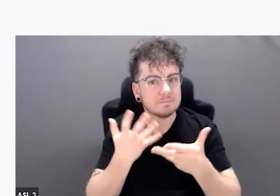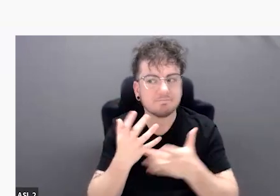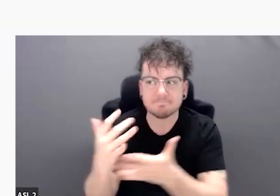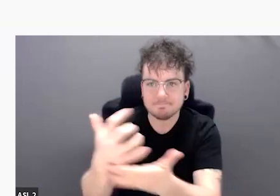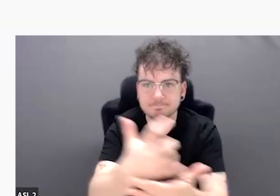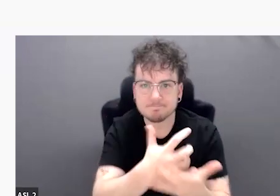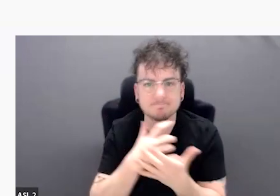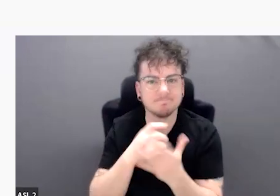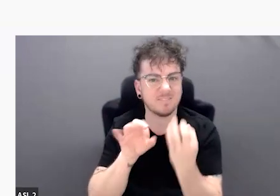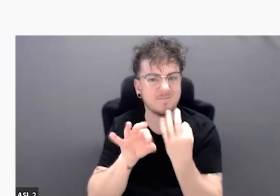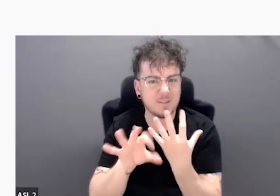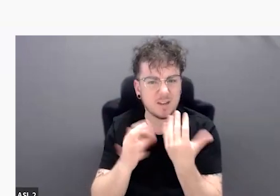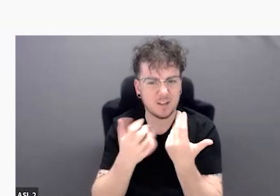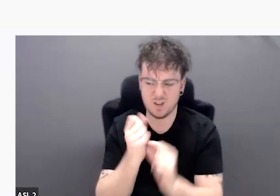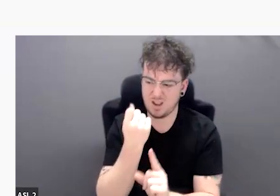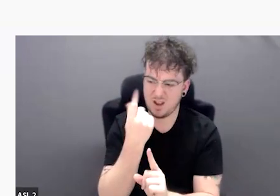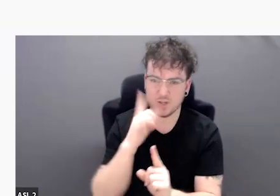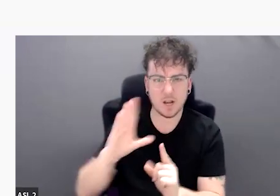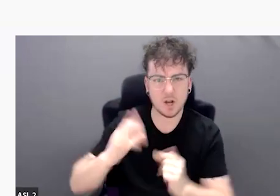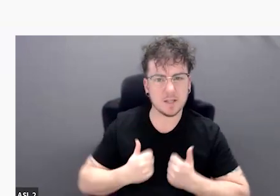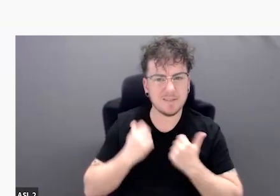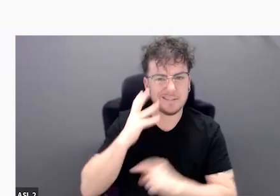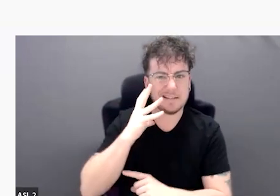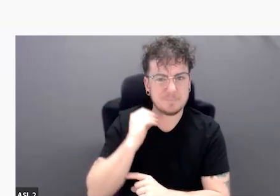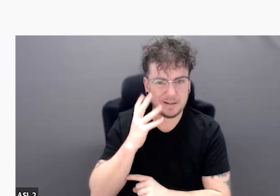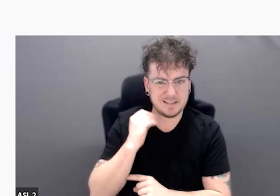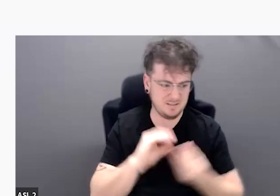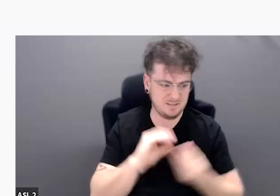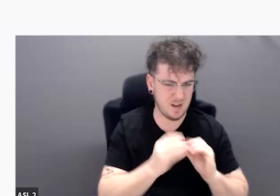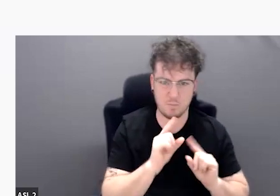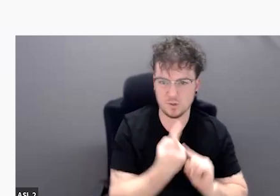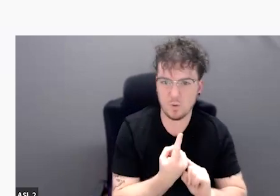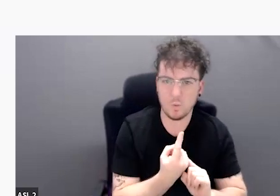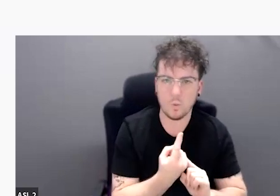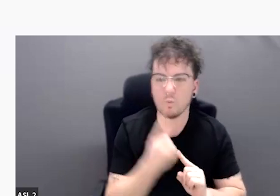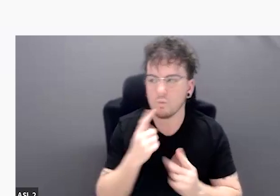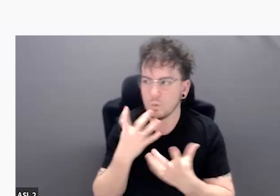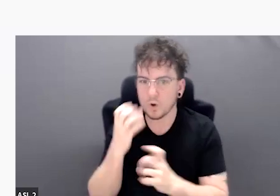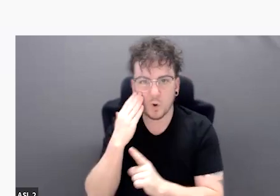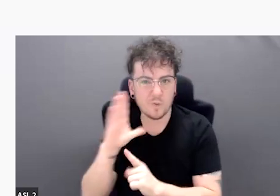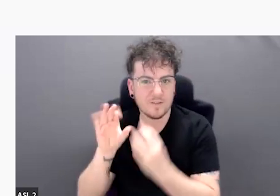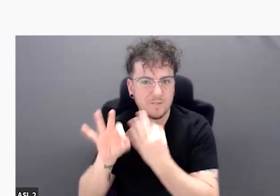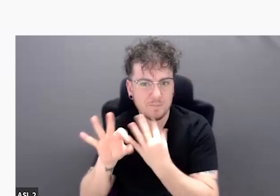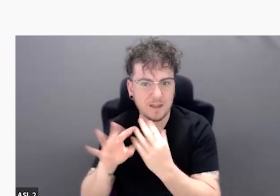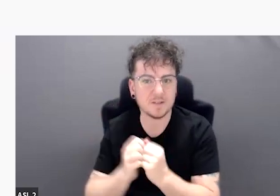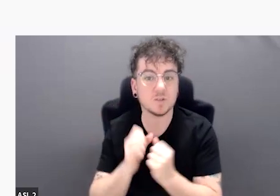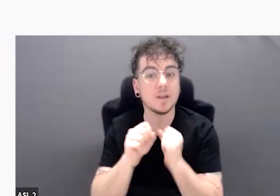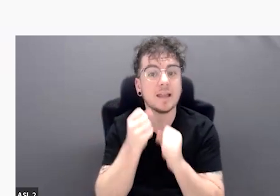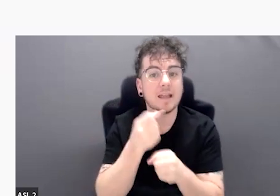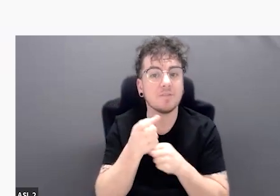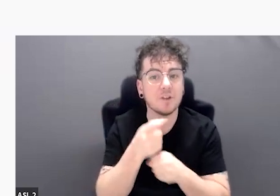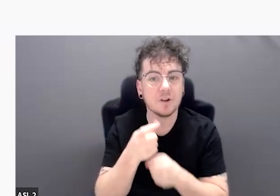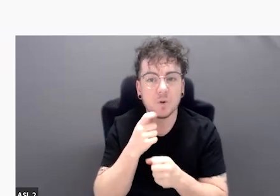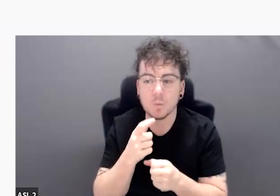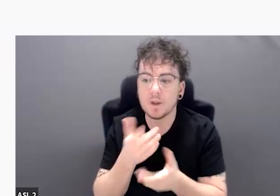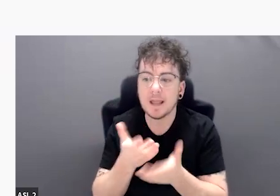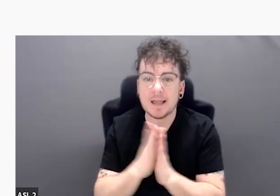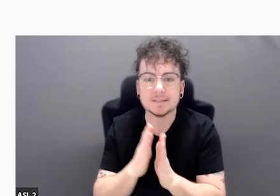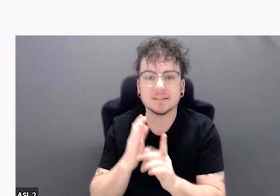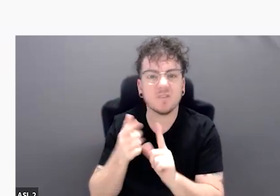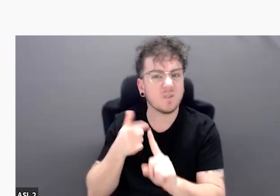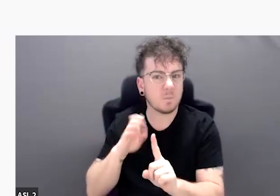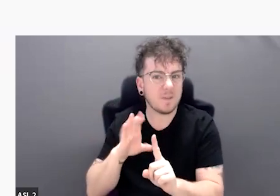experience behind the numbers. So for employees, we formally gather annual feedback from those with disabilities with the support of the BDO